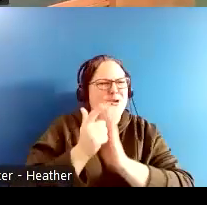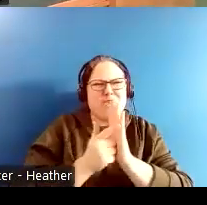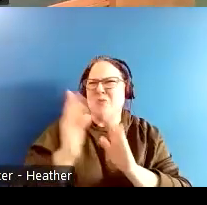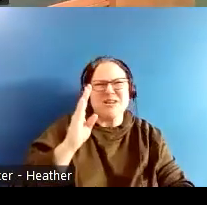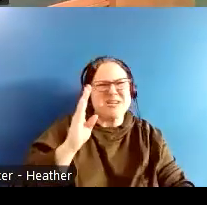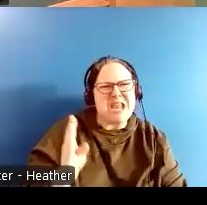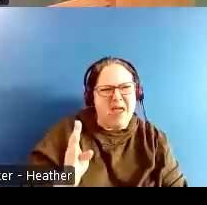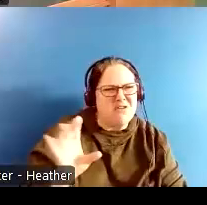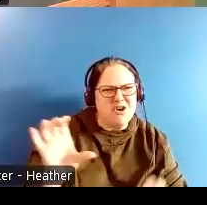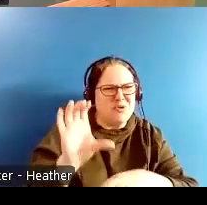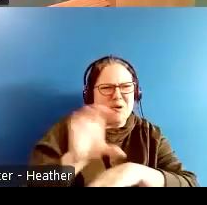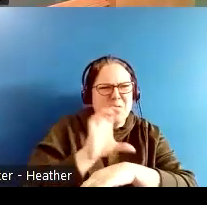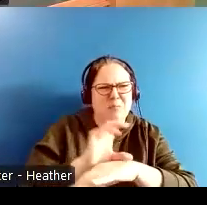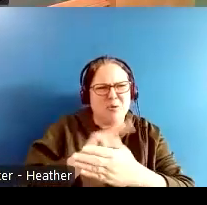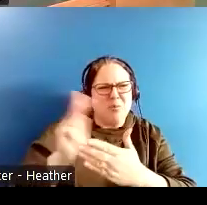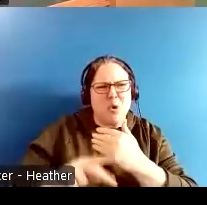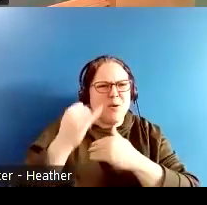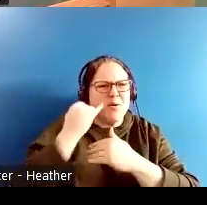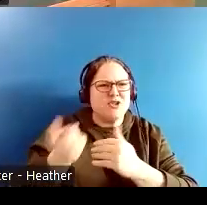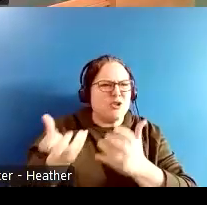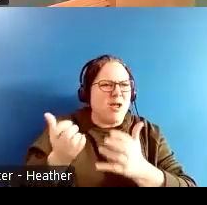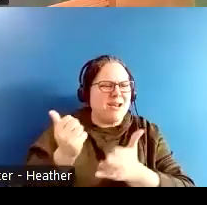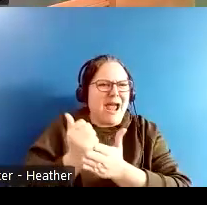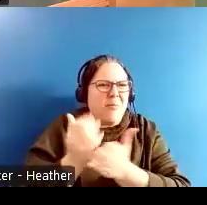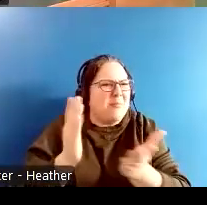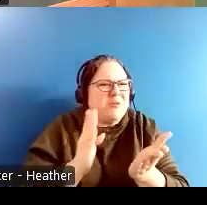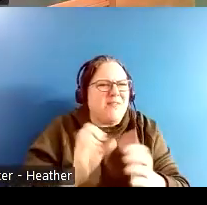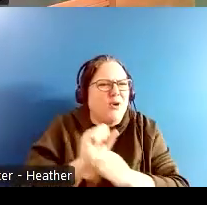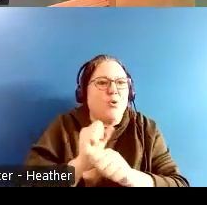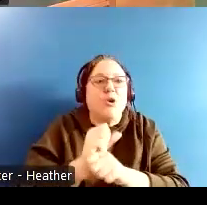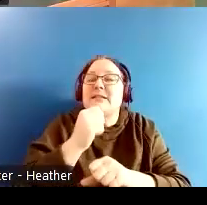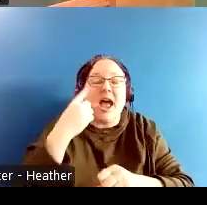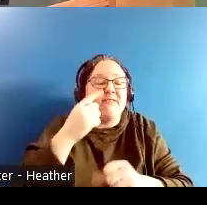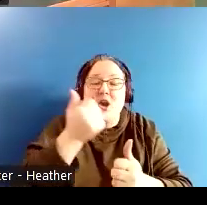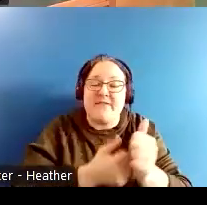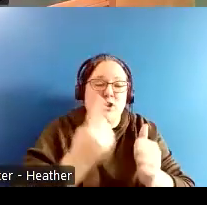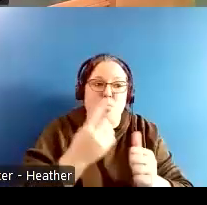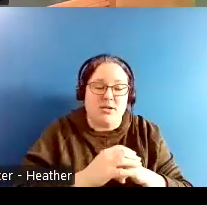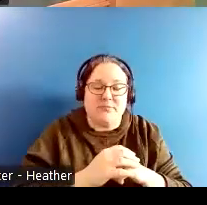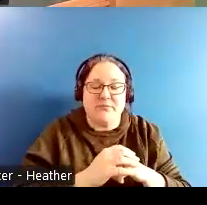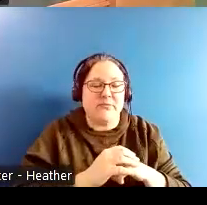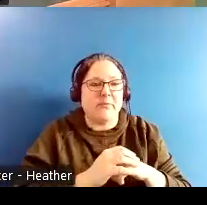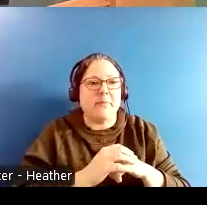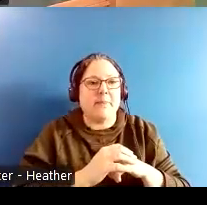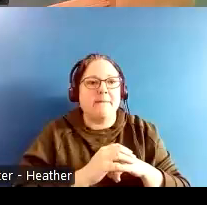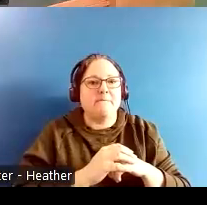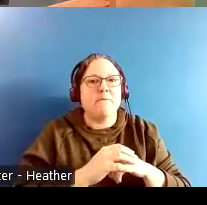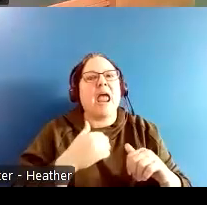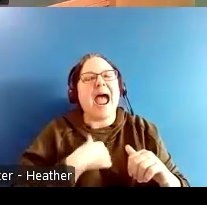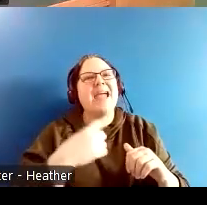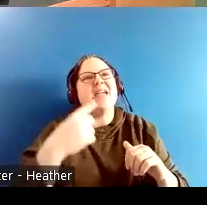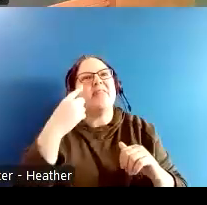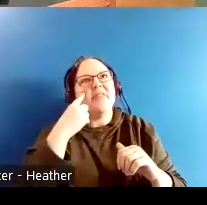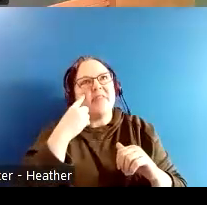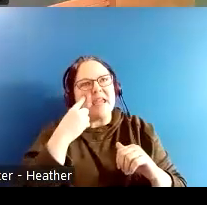computer program if she needed help. So it's not for everybody. I think but